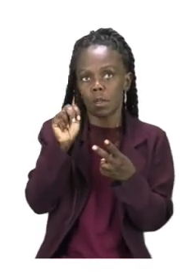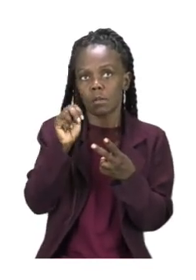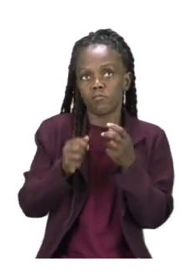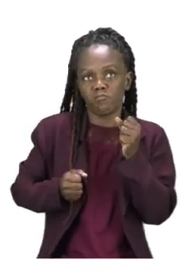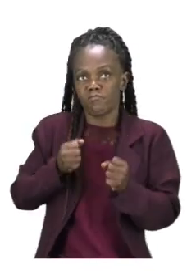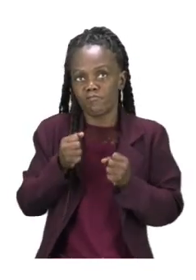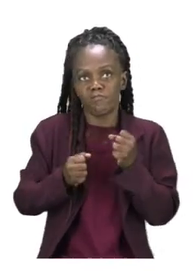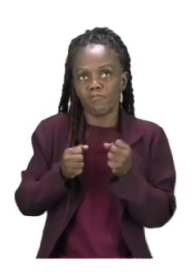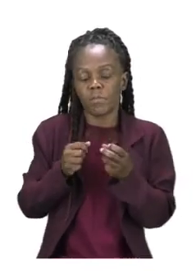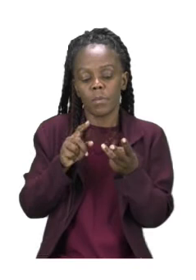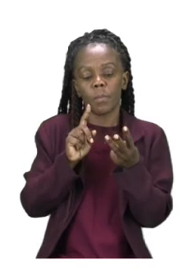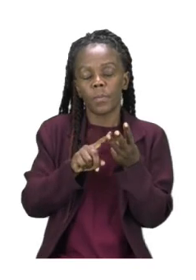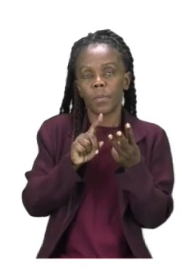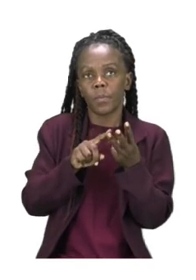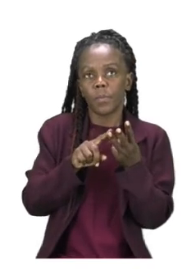straw,